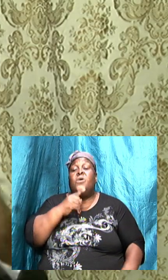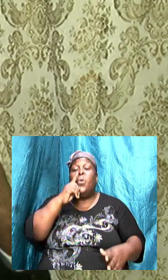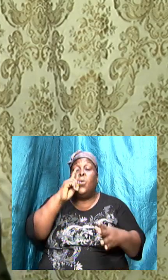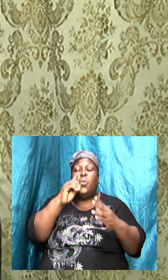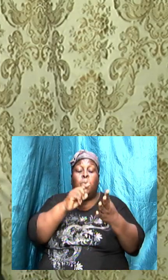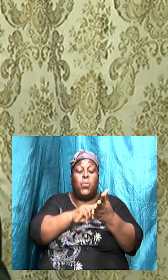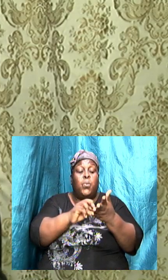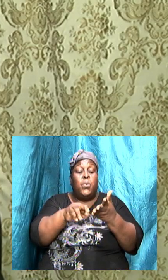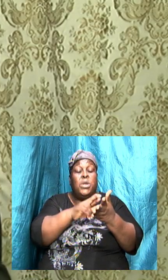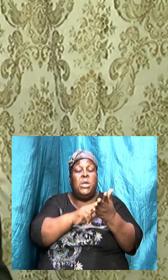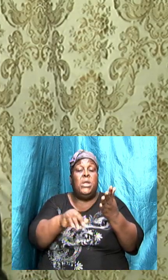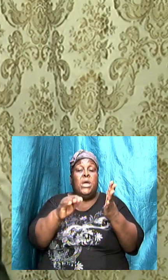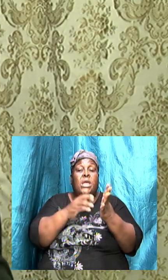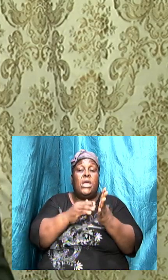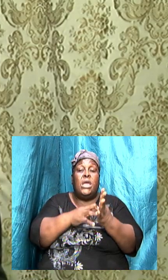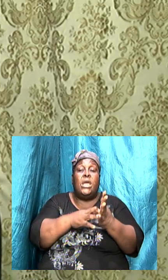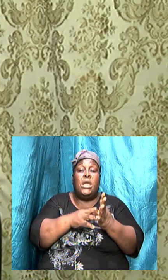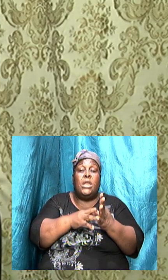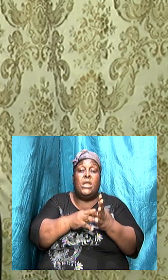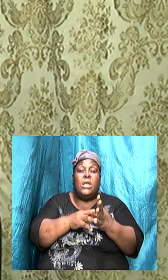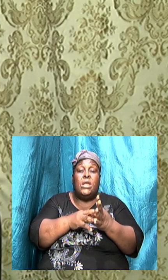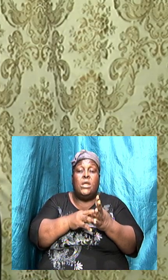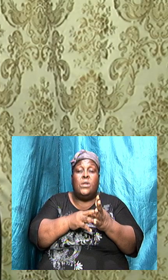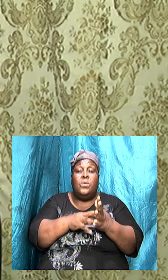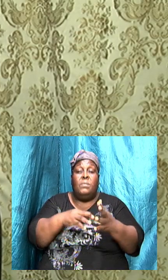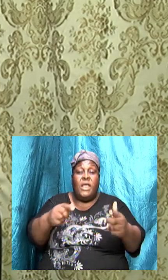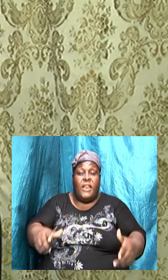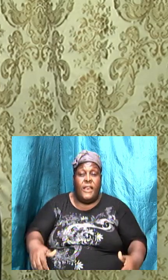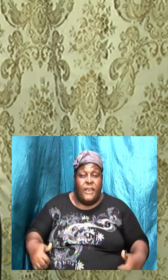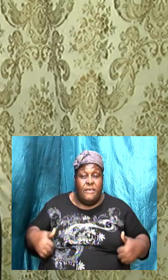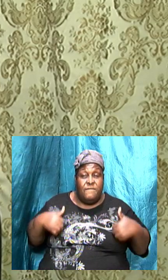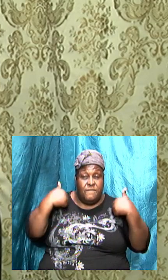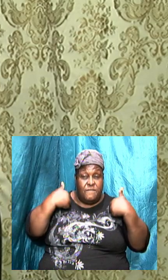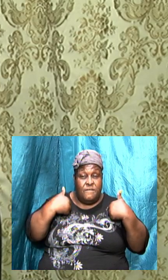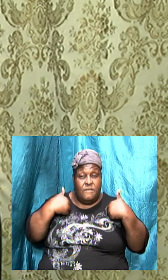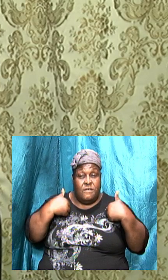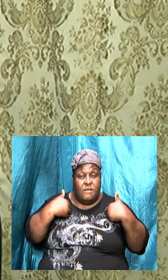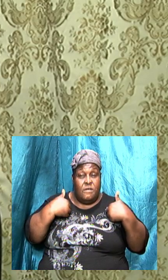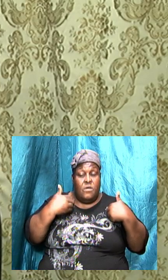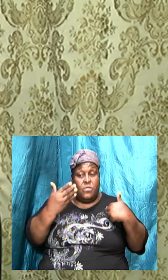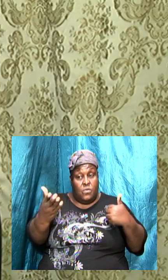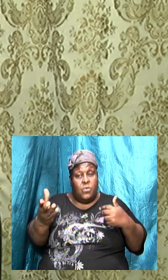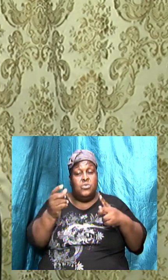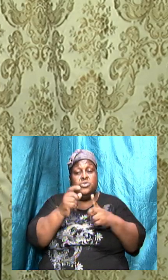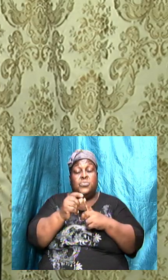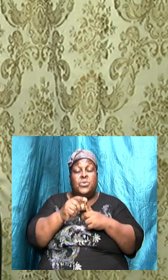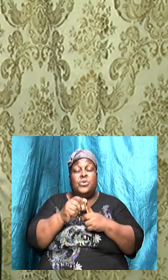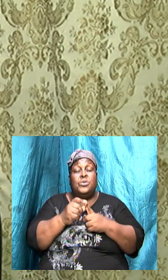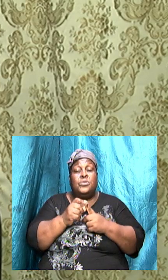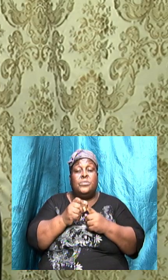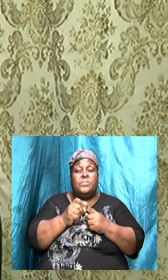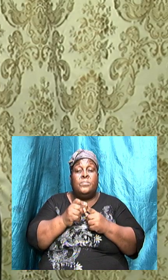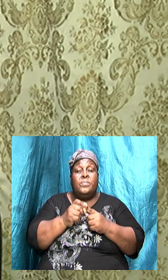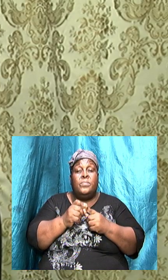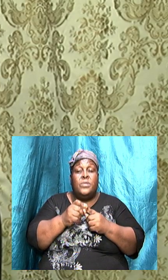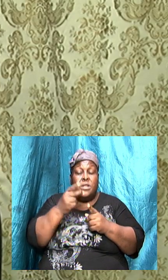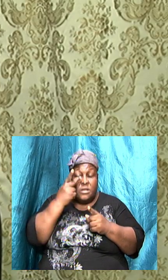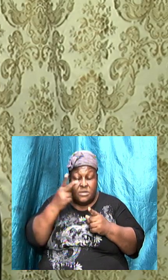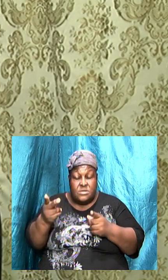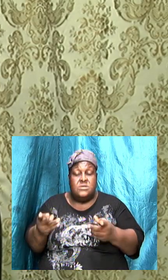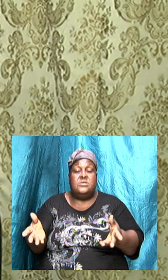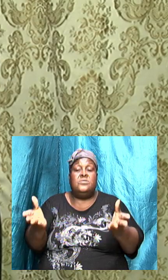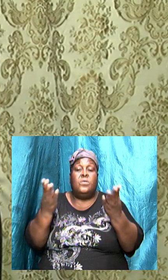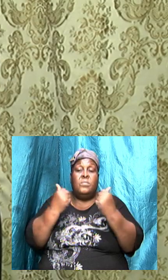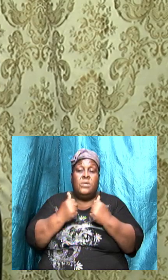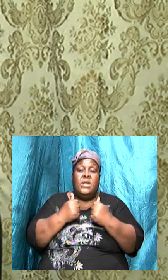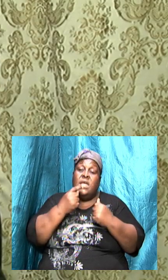church. Apply them to our lives. We're going to run upon something shortly, and I see it coming. And